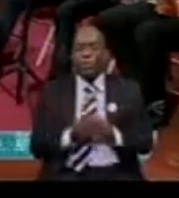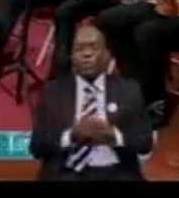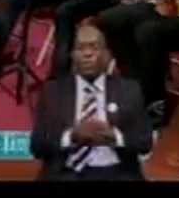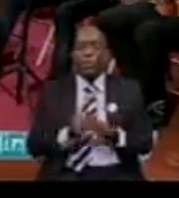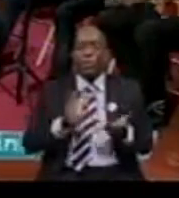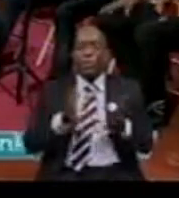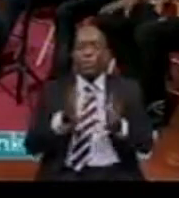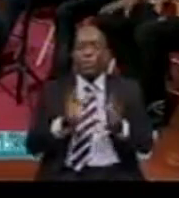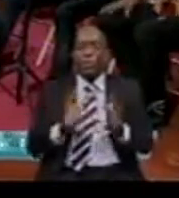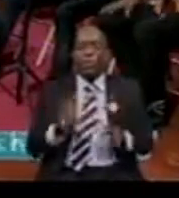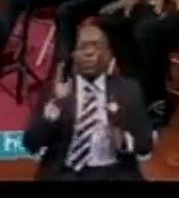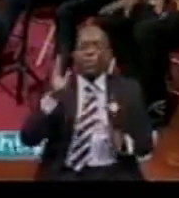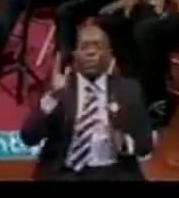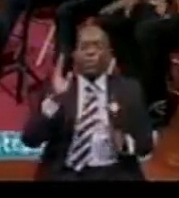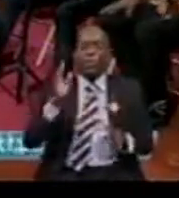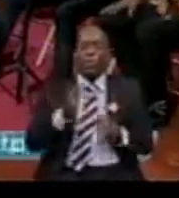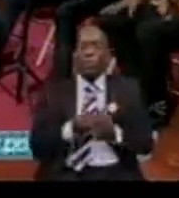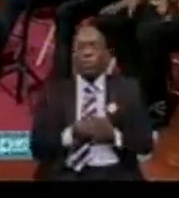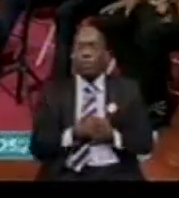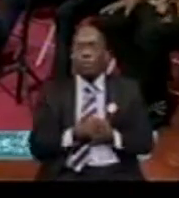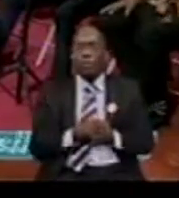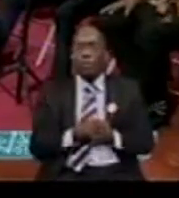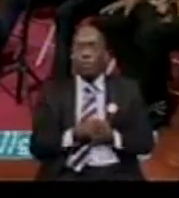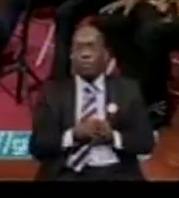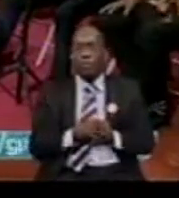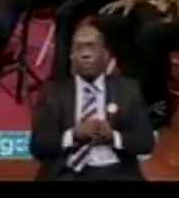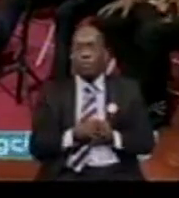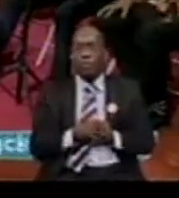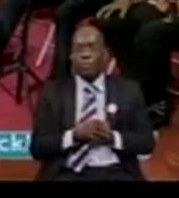Testimony online.